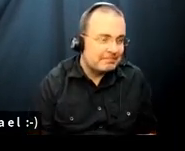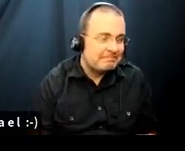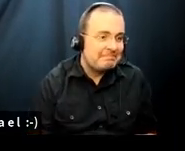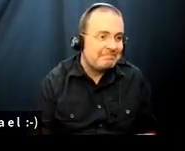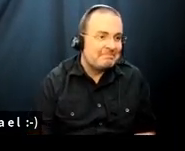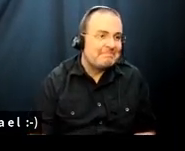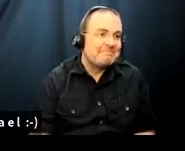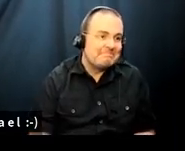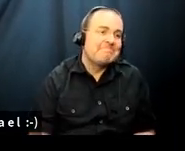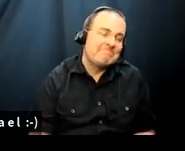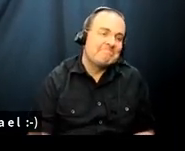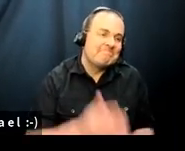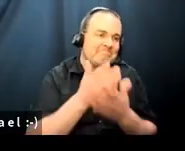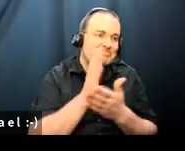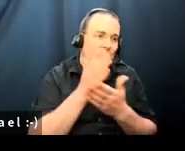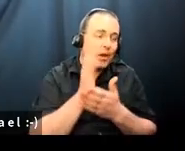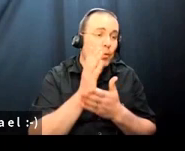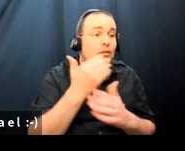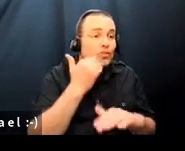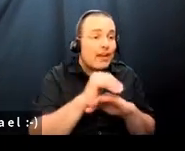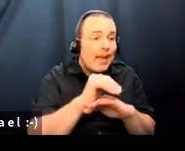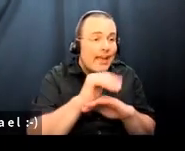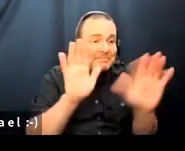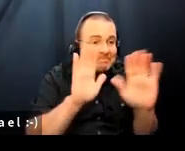Lisa. All right. Well, good night.